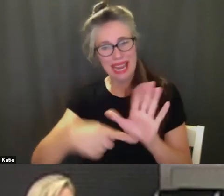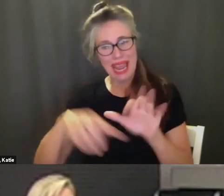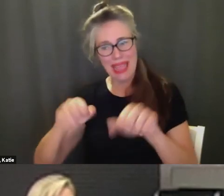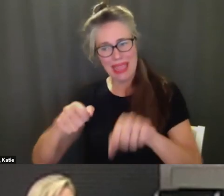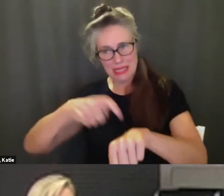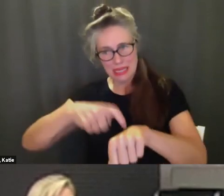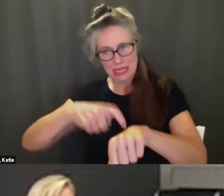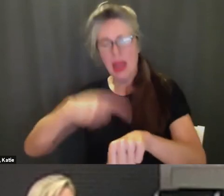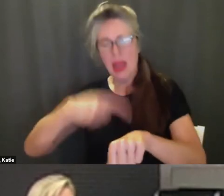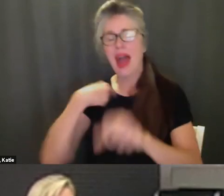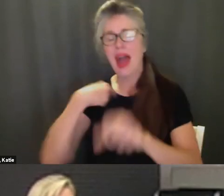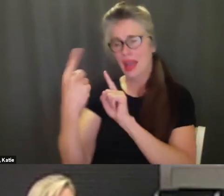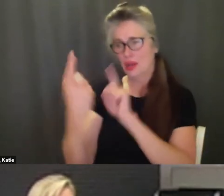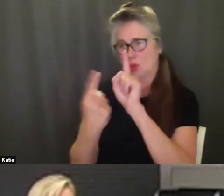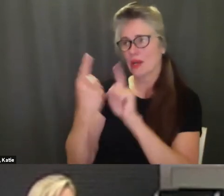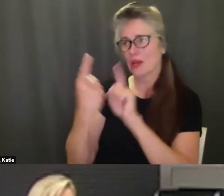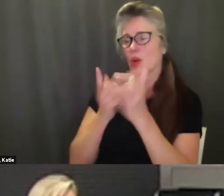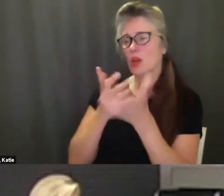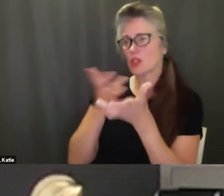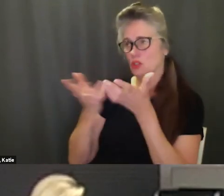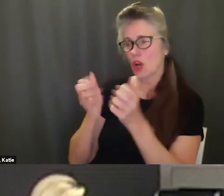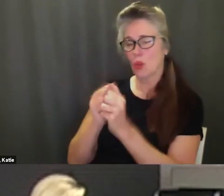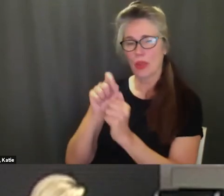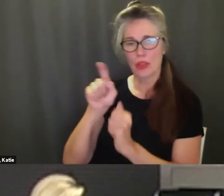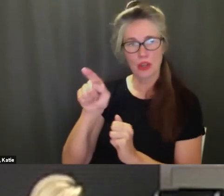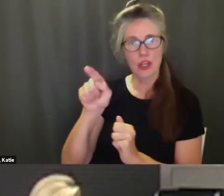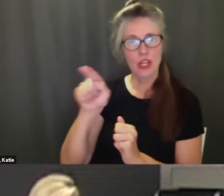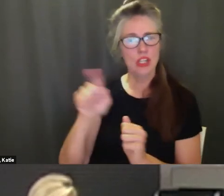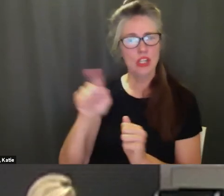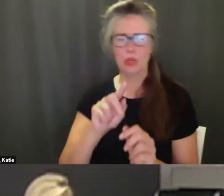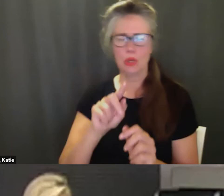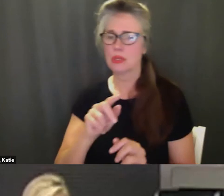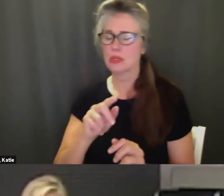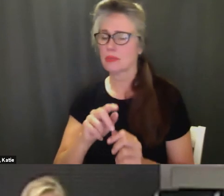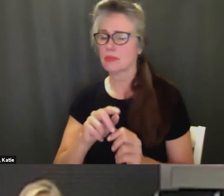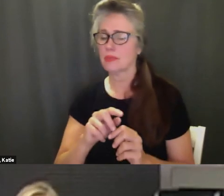a one-on-one conversation with her, and she was very